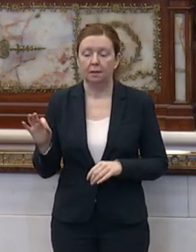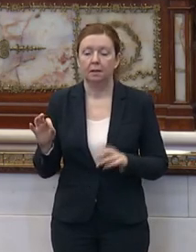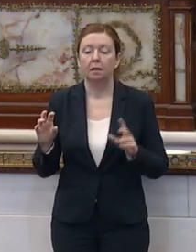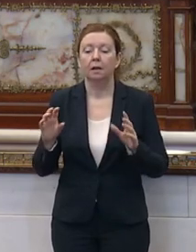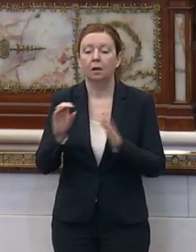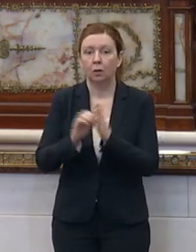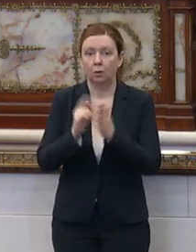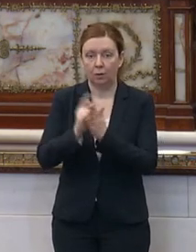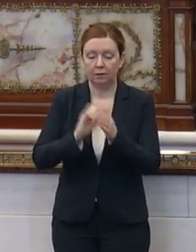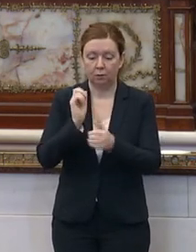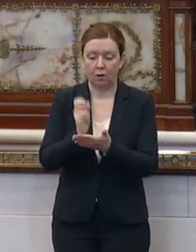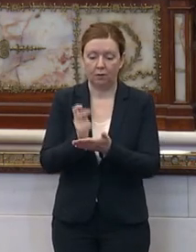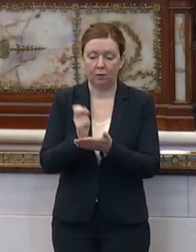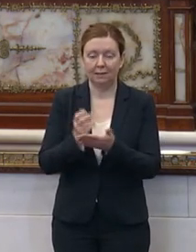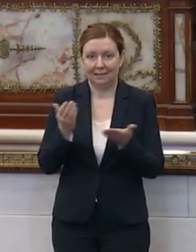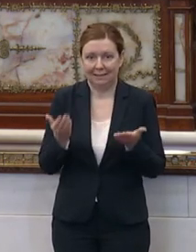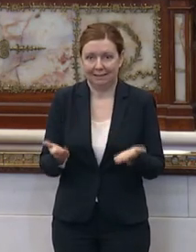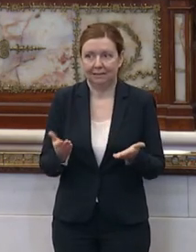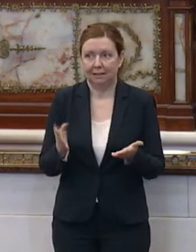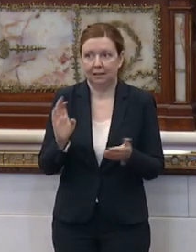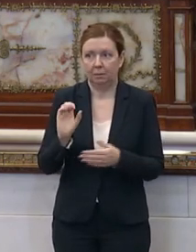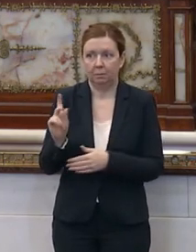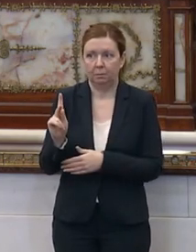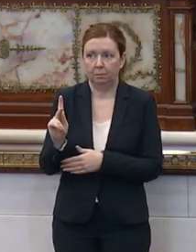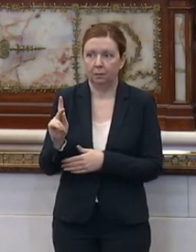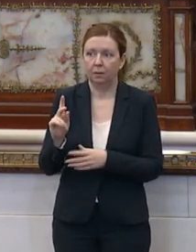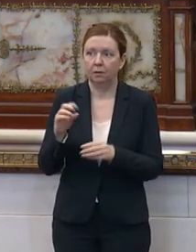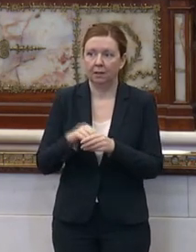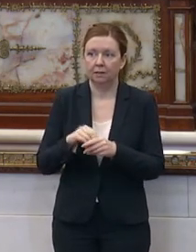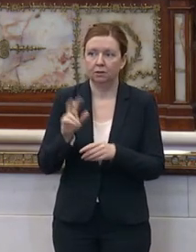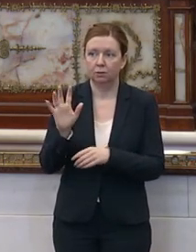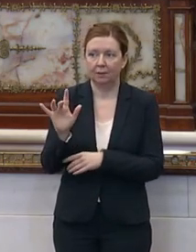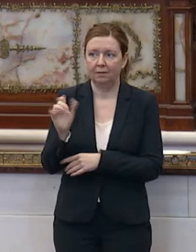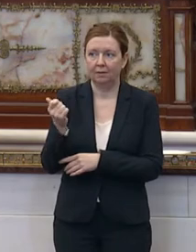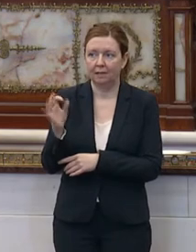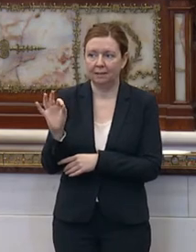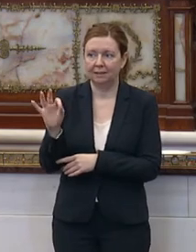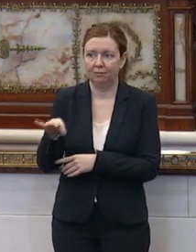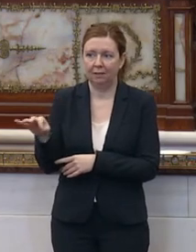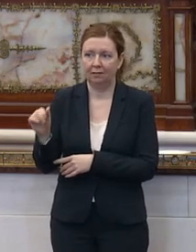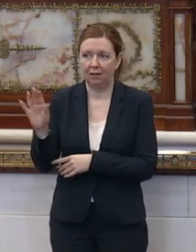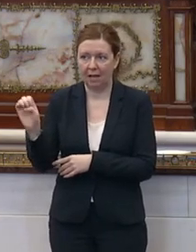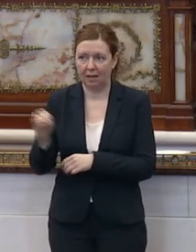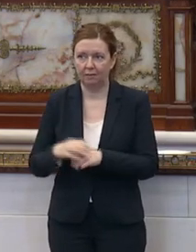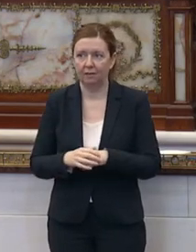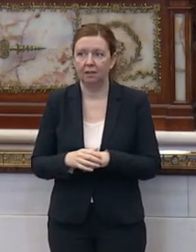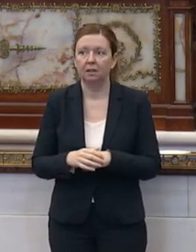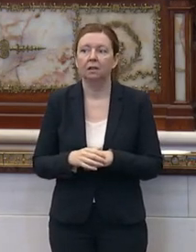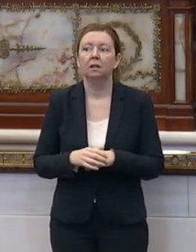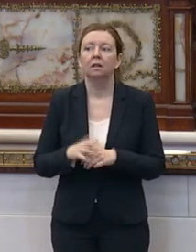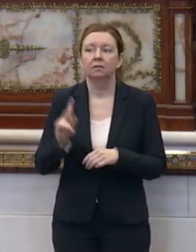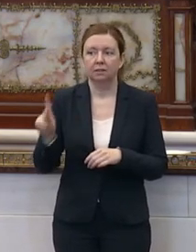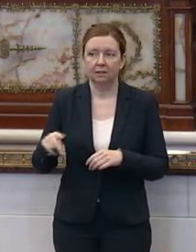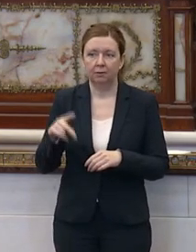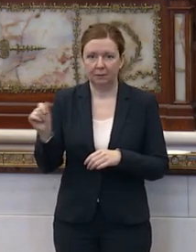220119, entitled an ordinance authorizing an existing bulk window at 2519 Frankfort Avenue, Philadelphia, Pennsylvania.